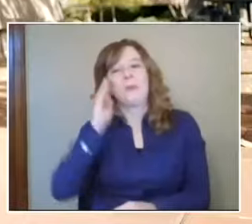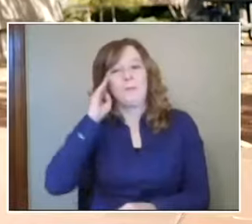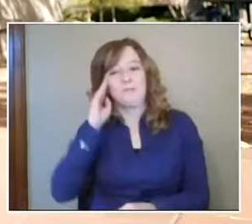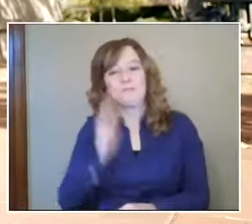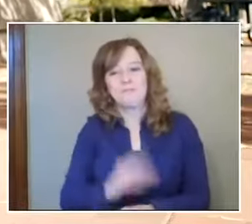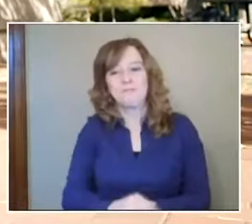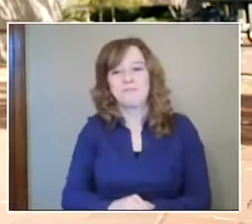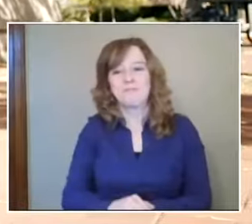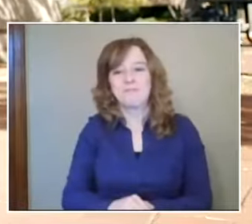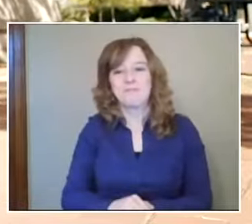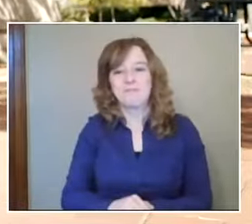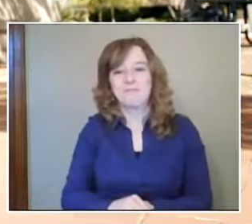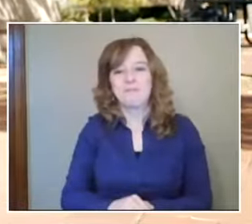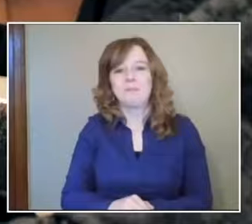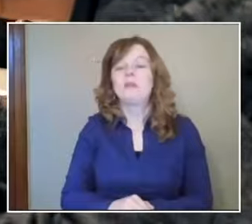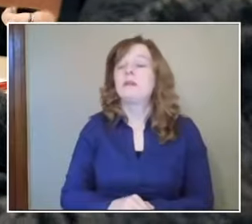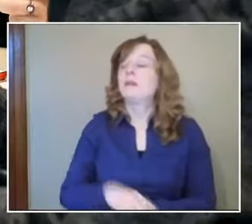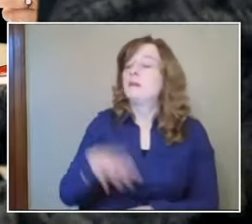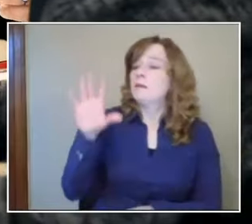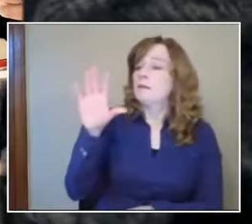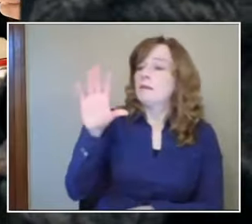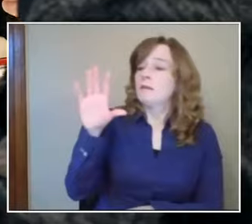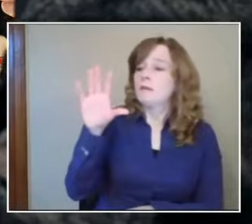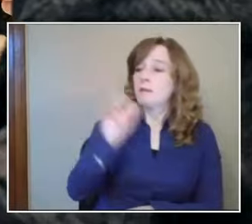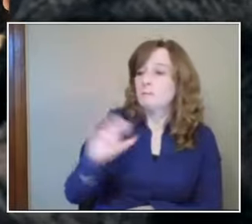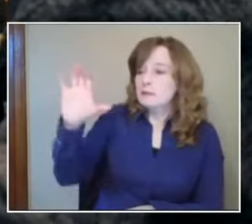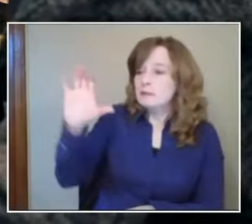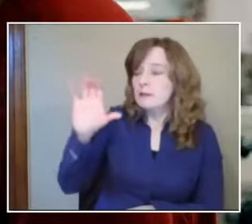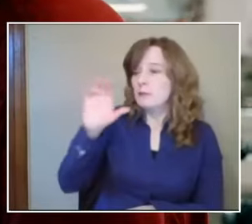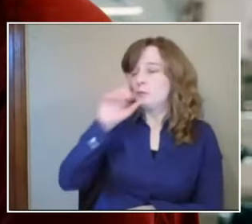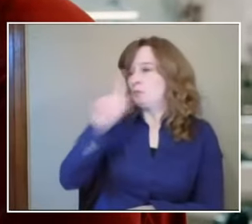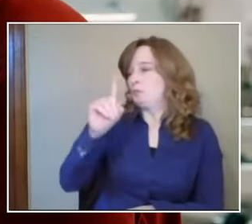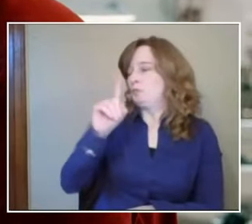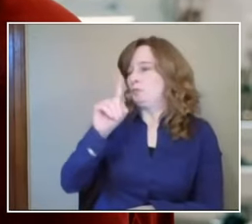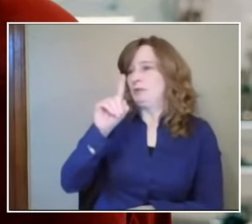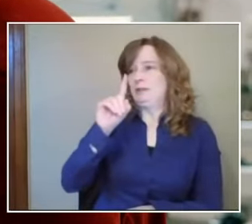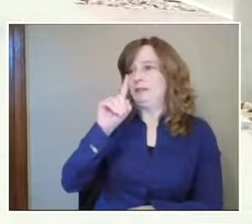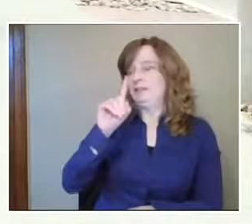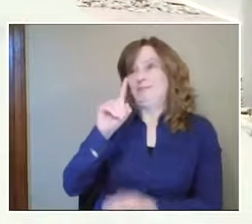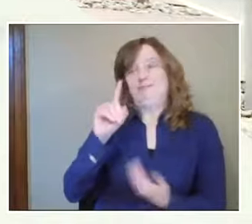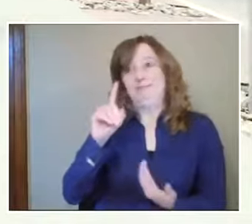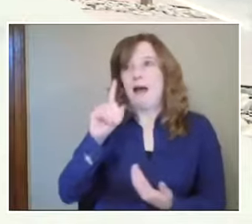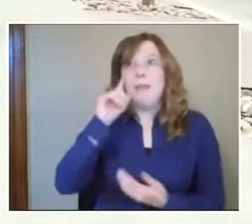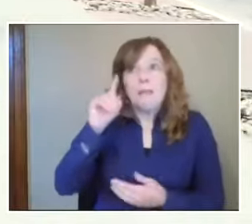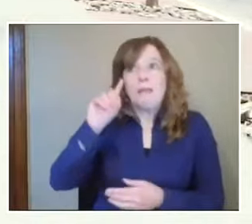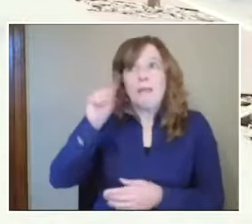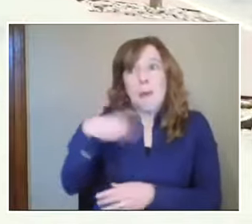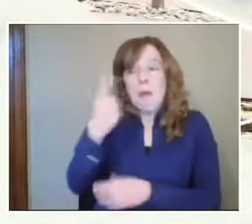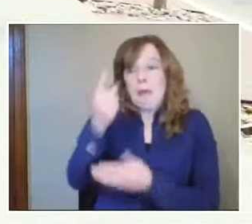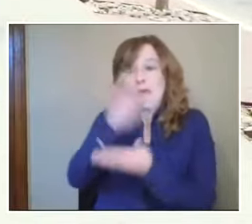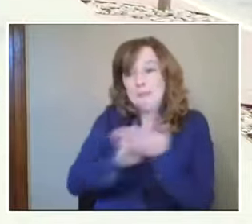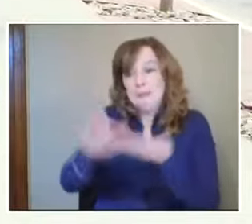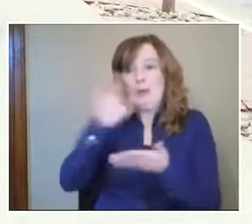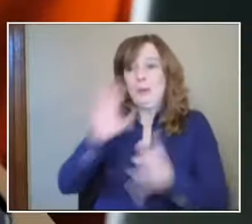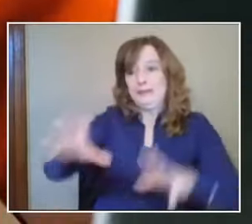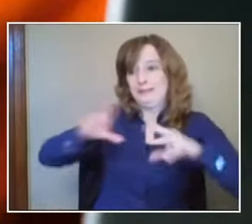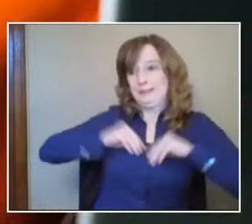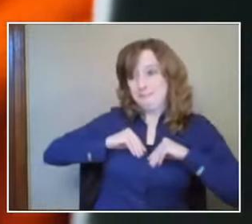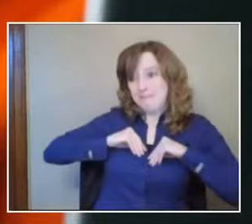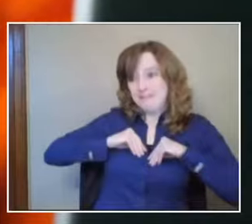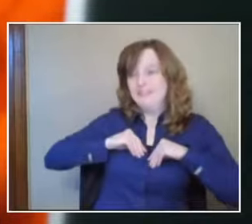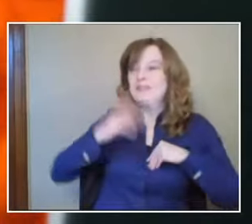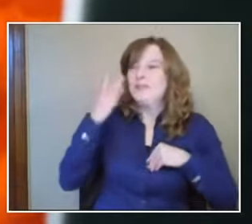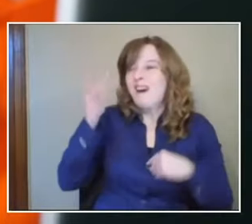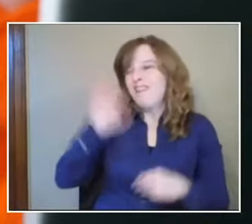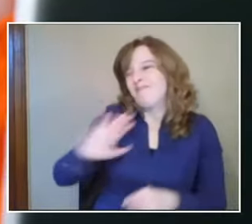Columbus State was really the only school that I could think of that would accept me. Before, I didn't take school seriously, so I didn't have